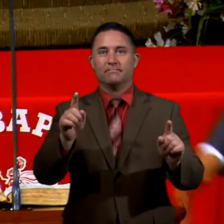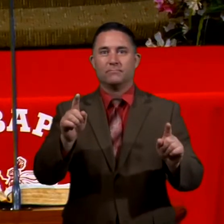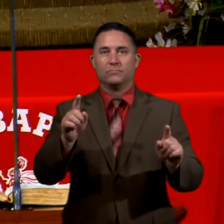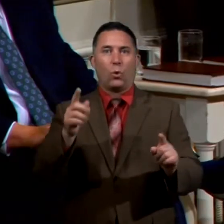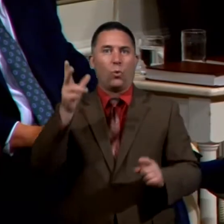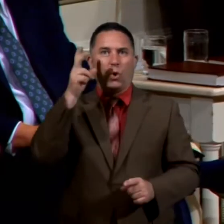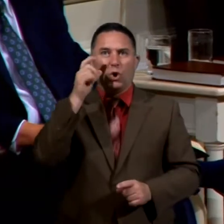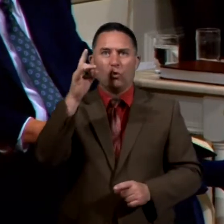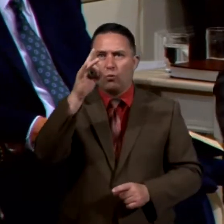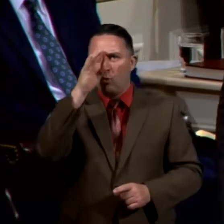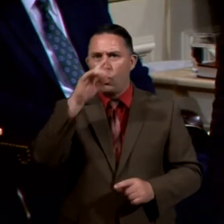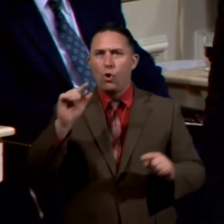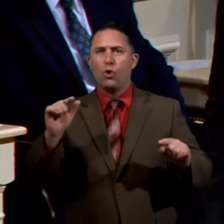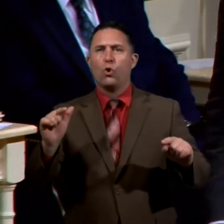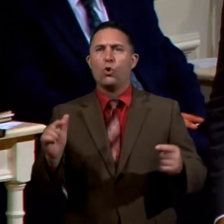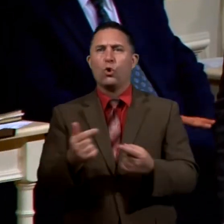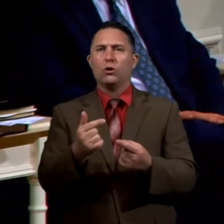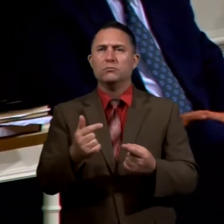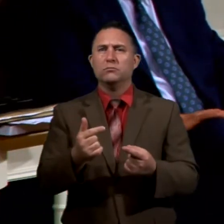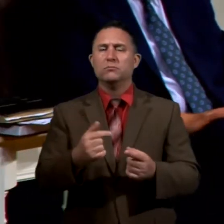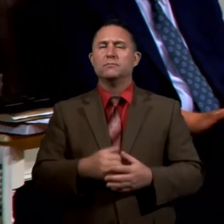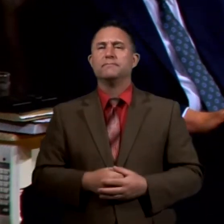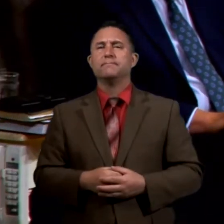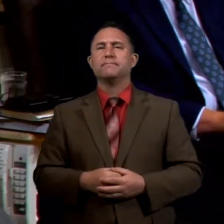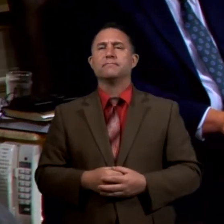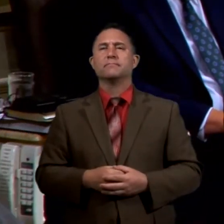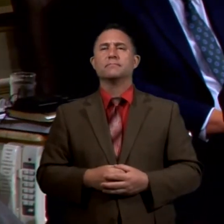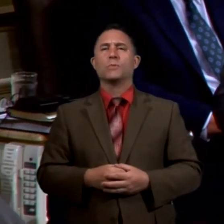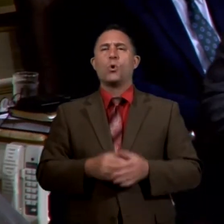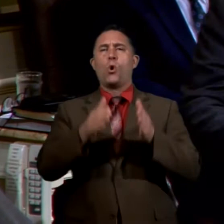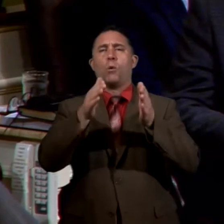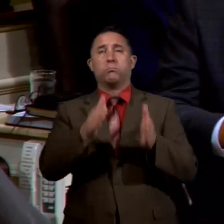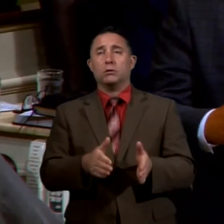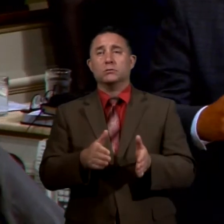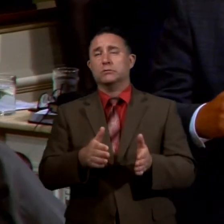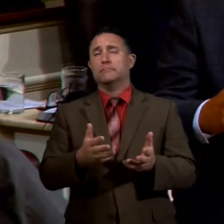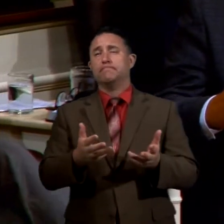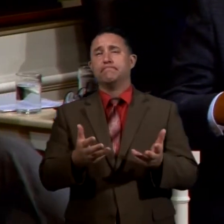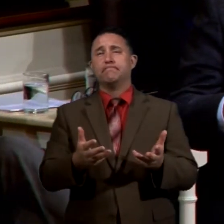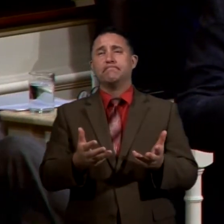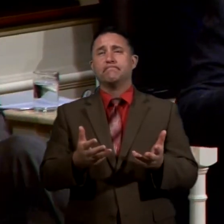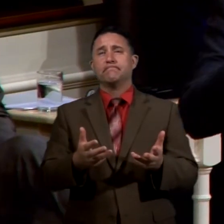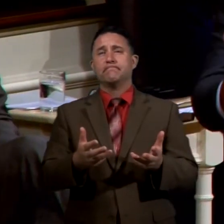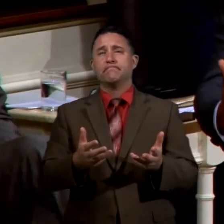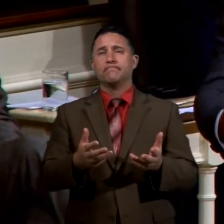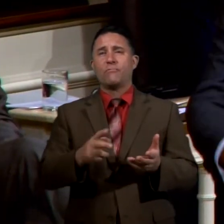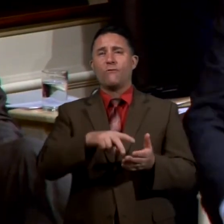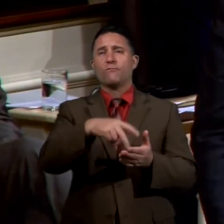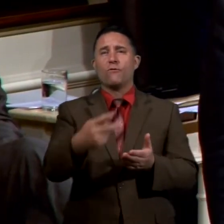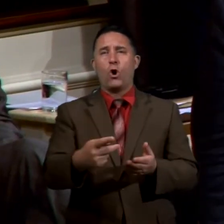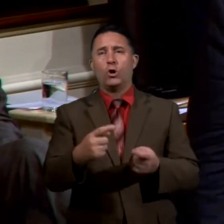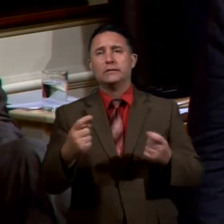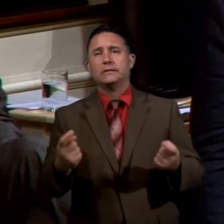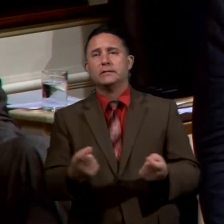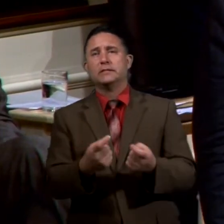of something very hurtful, or someone that maybe fell,